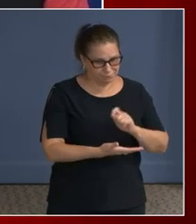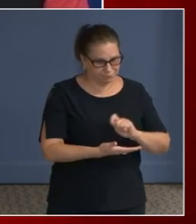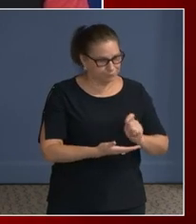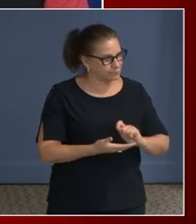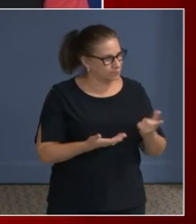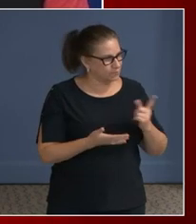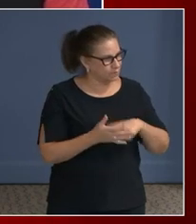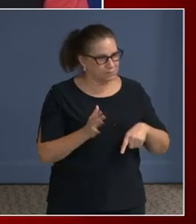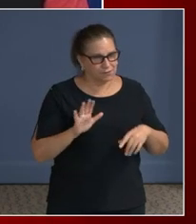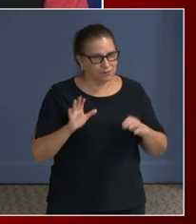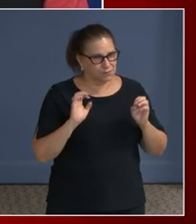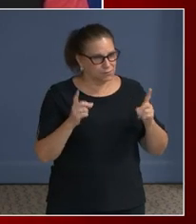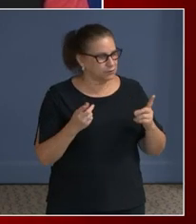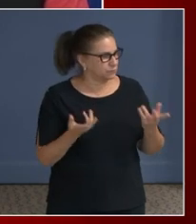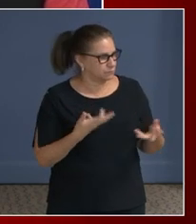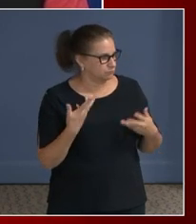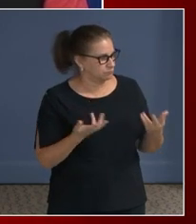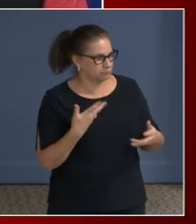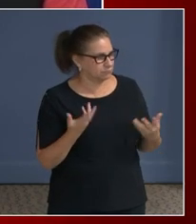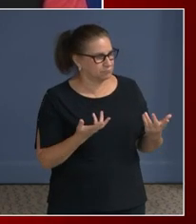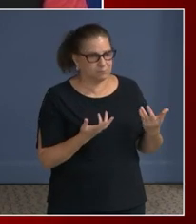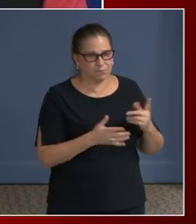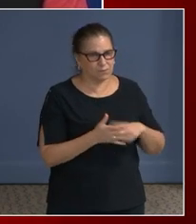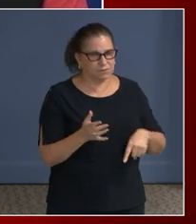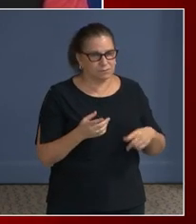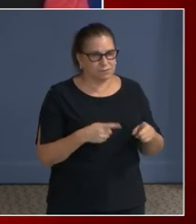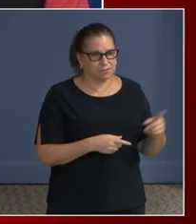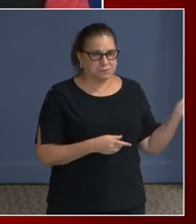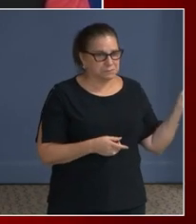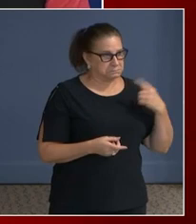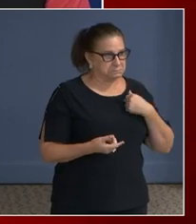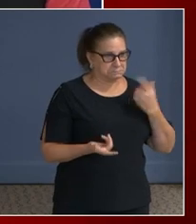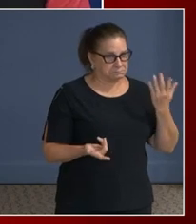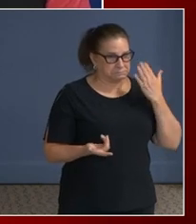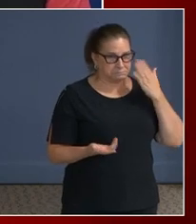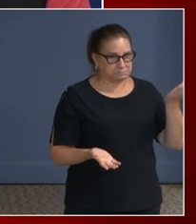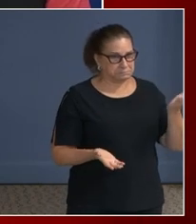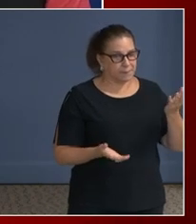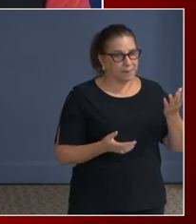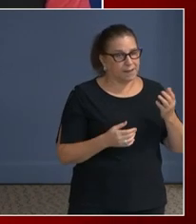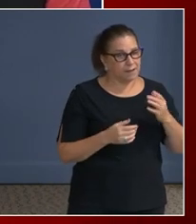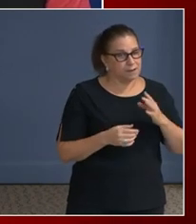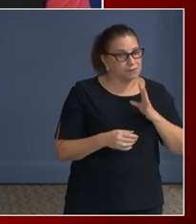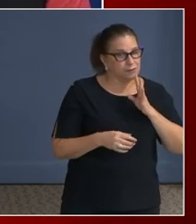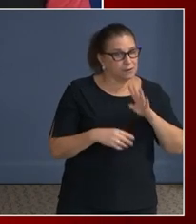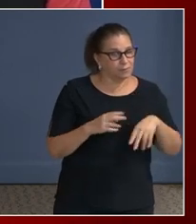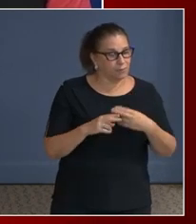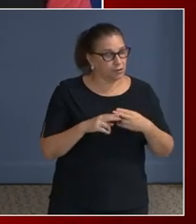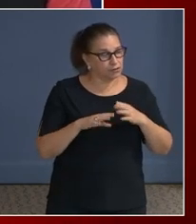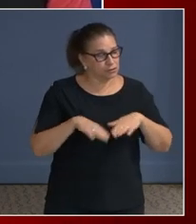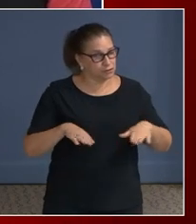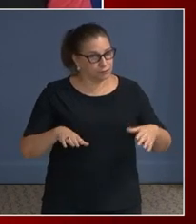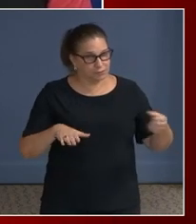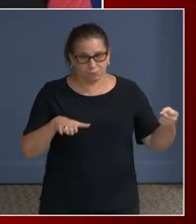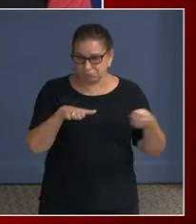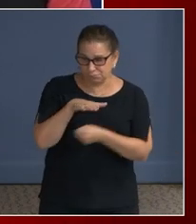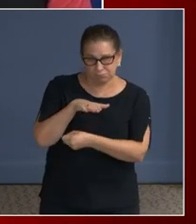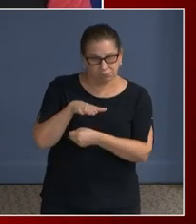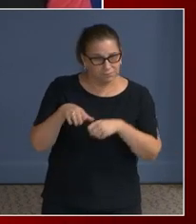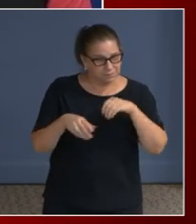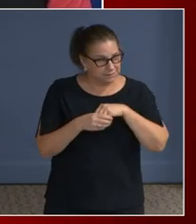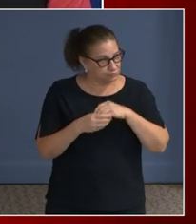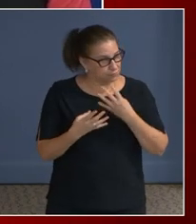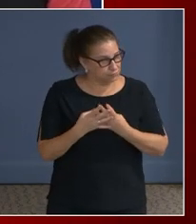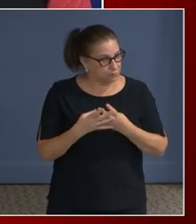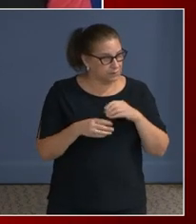not familiar with that, but if they're talking about children who are in our custody and are at one of our facilities,